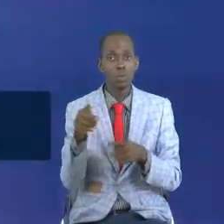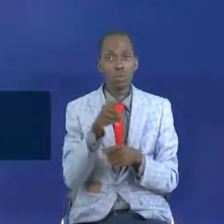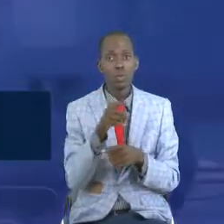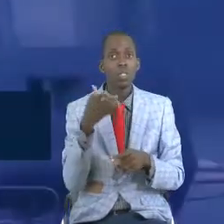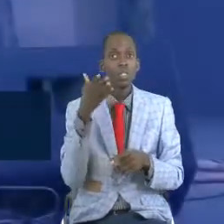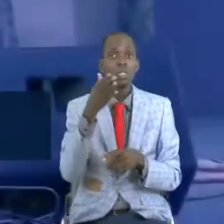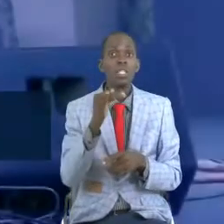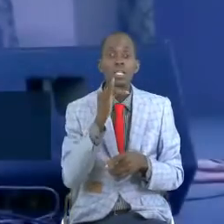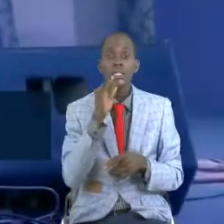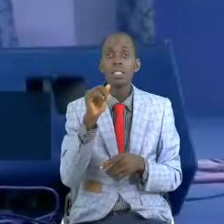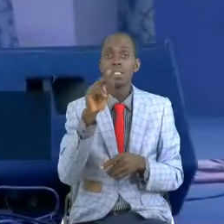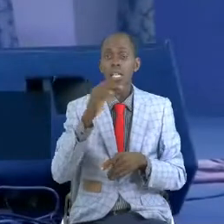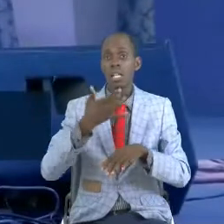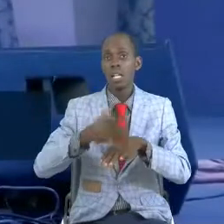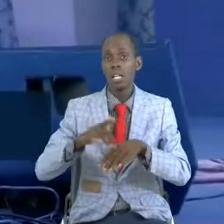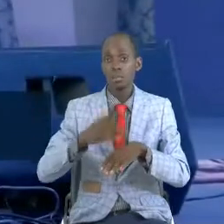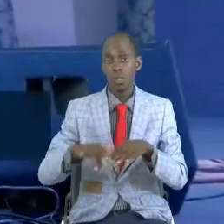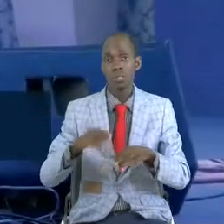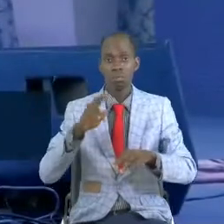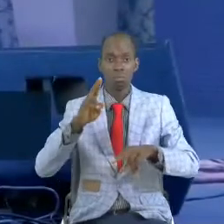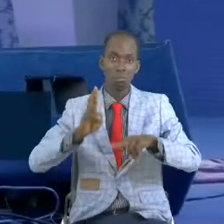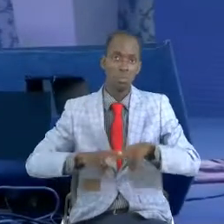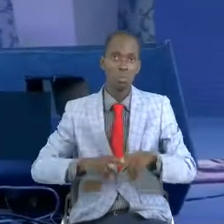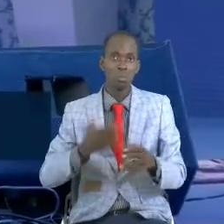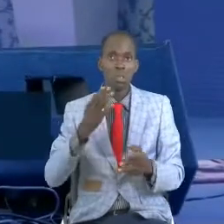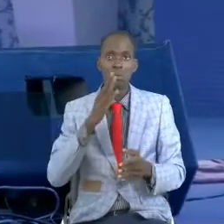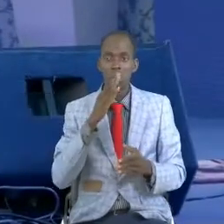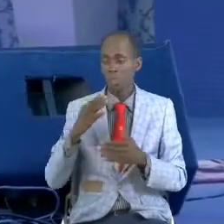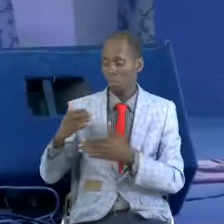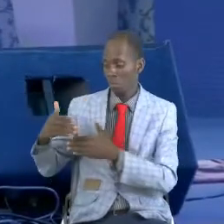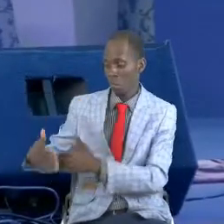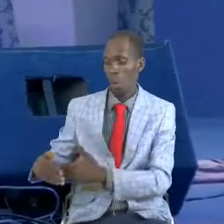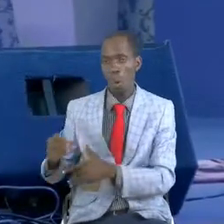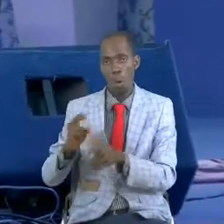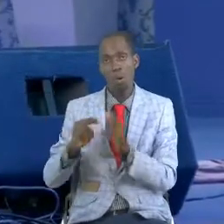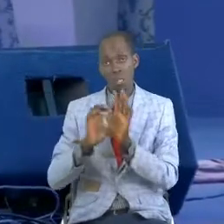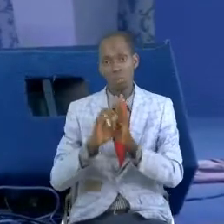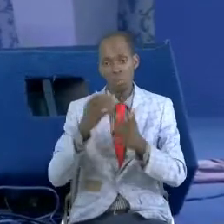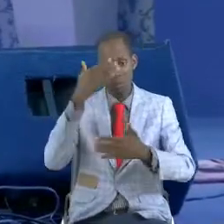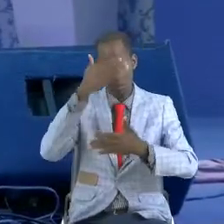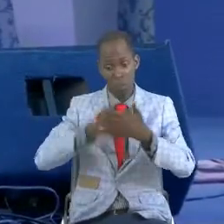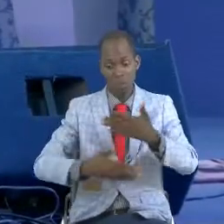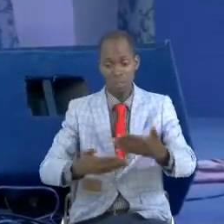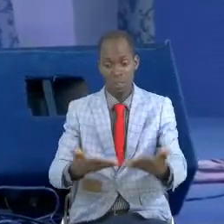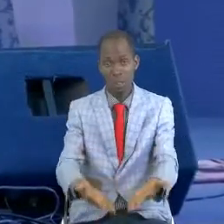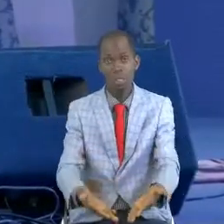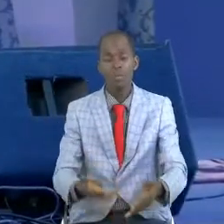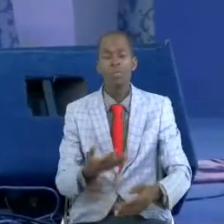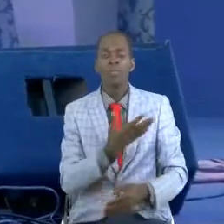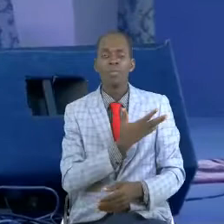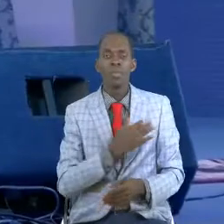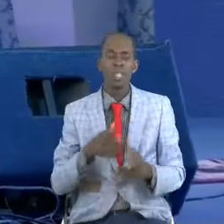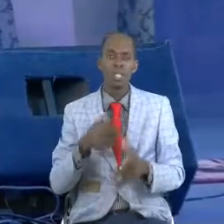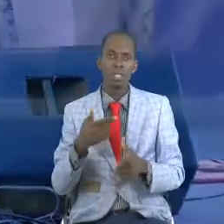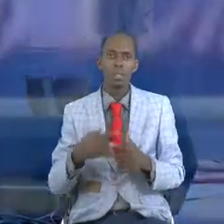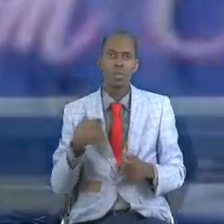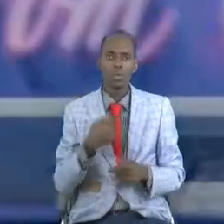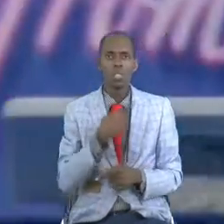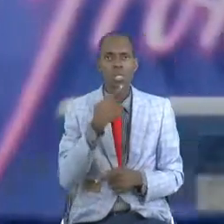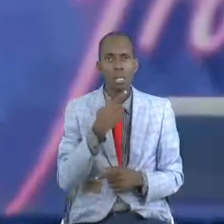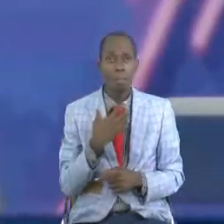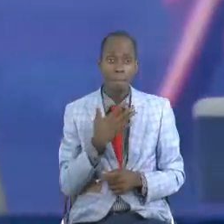chair maybe beside you or maybe in front of you and they will say please